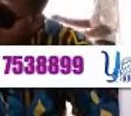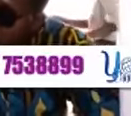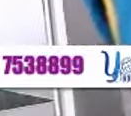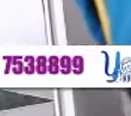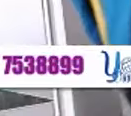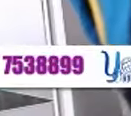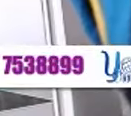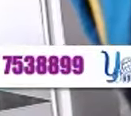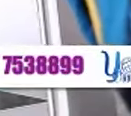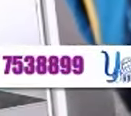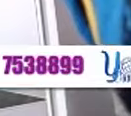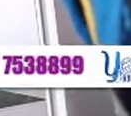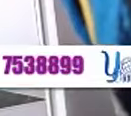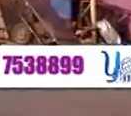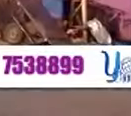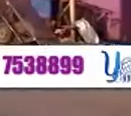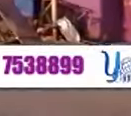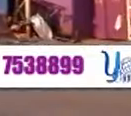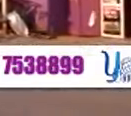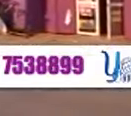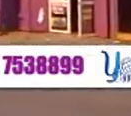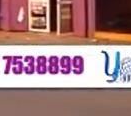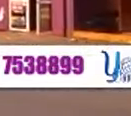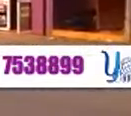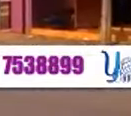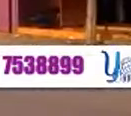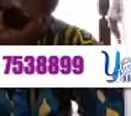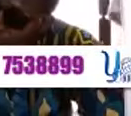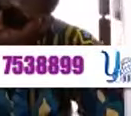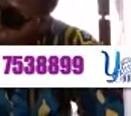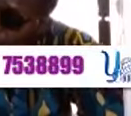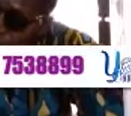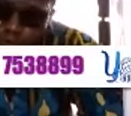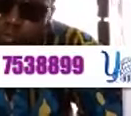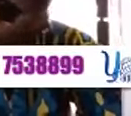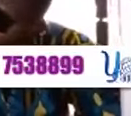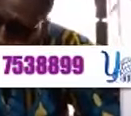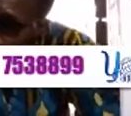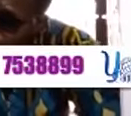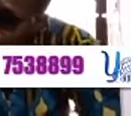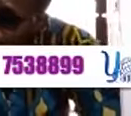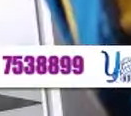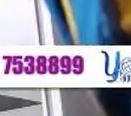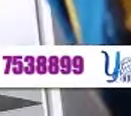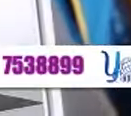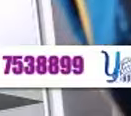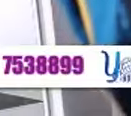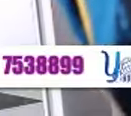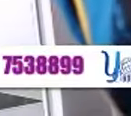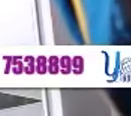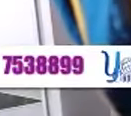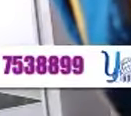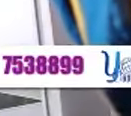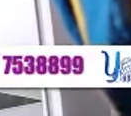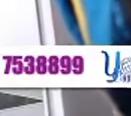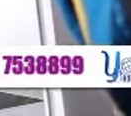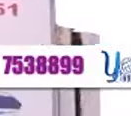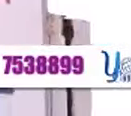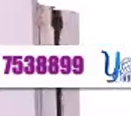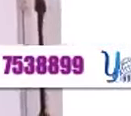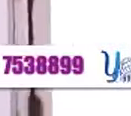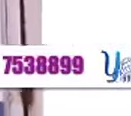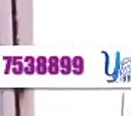bere. Ha. Birim ko ina fo kato. Bari si kodo kino kato nim. Fo bolong blabe. 56 branches mola soto